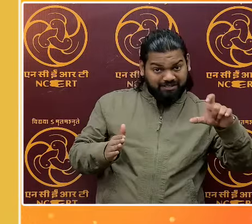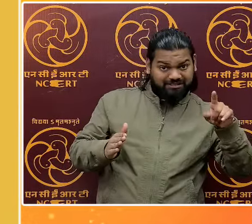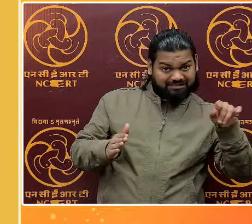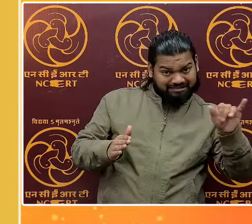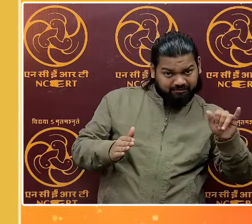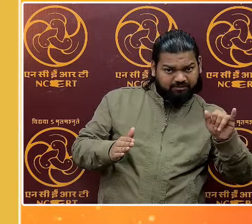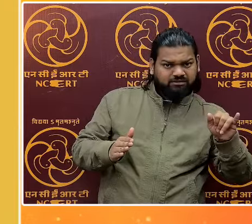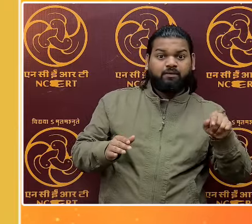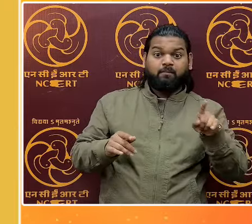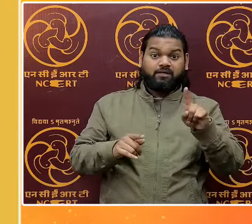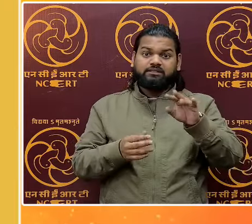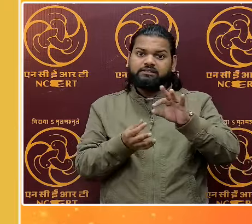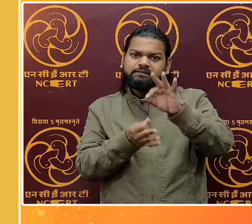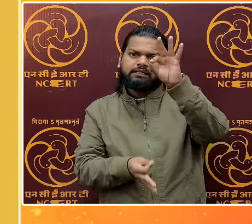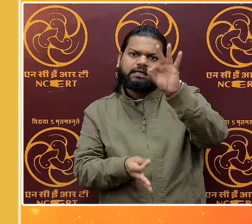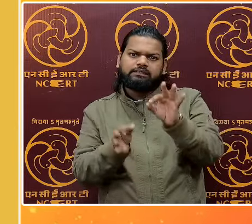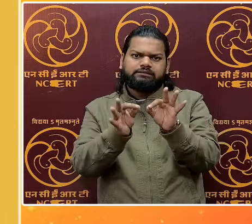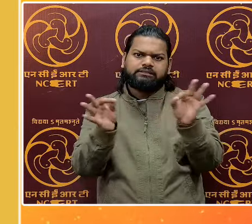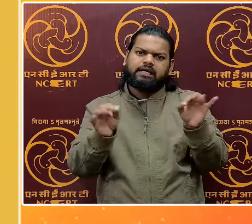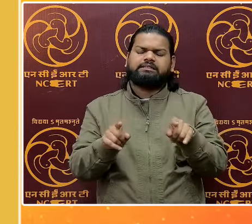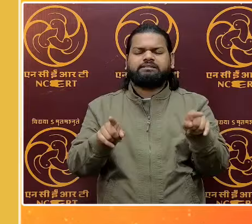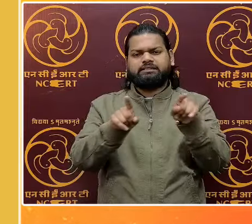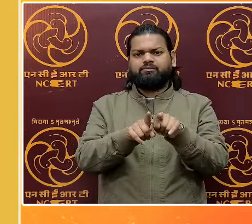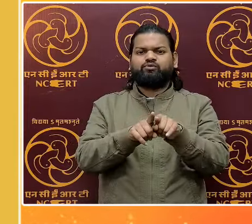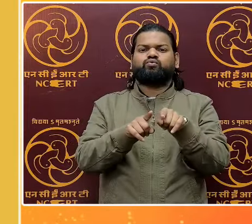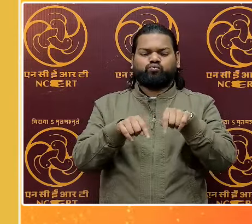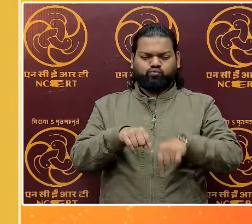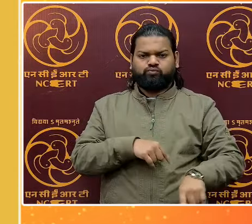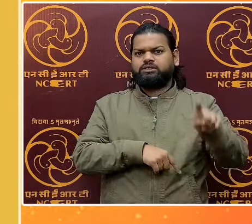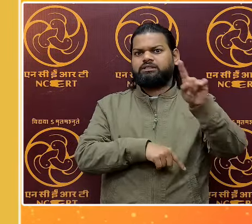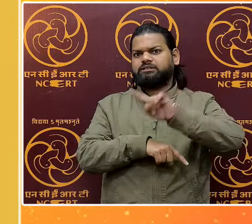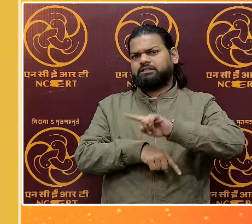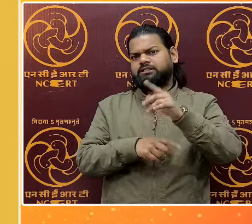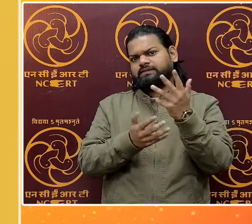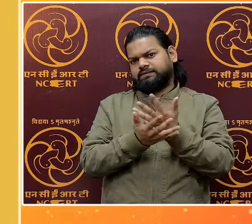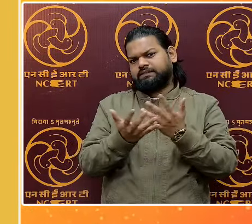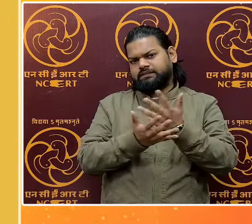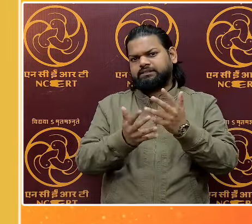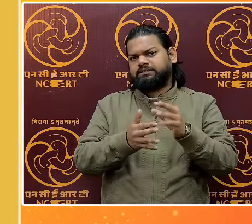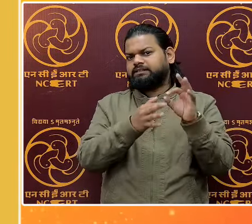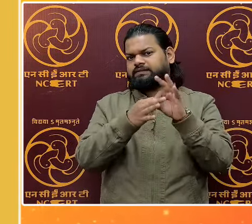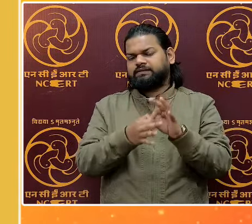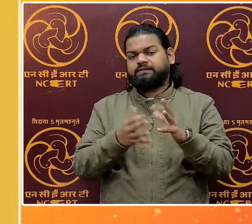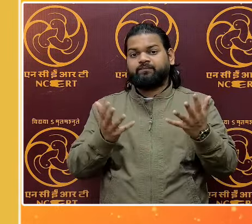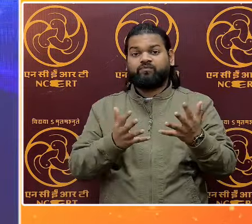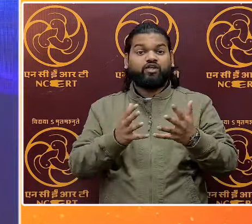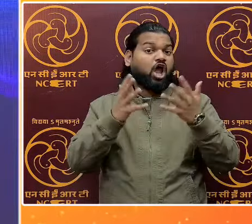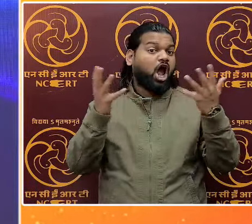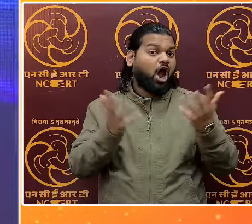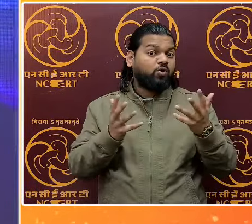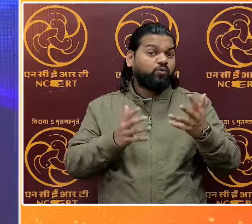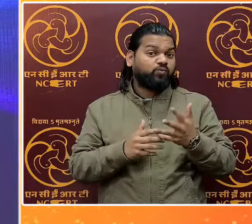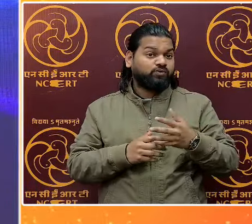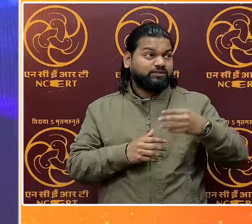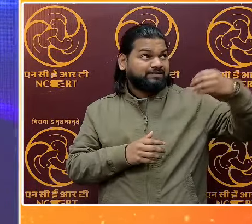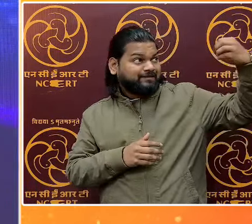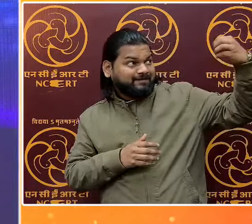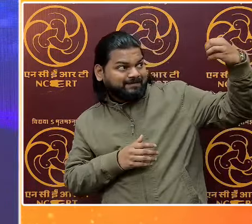same size. Now, today we will be discussing about how the light